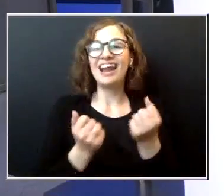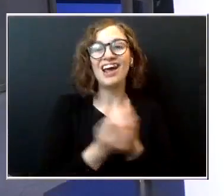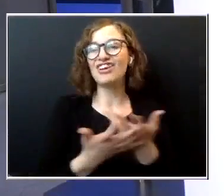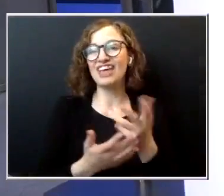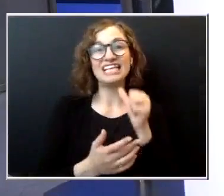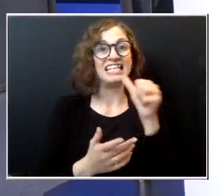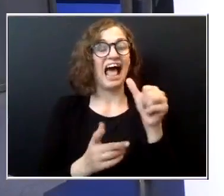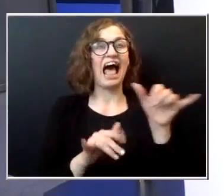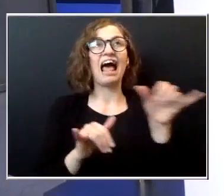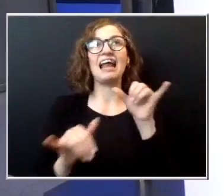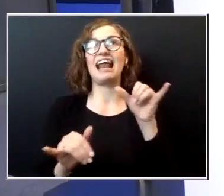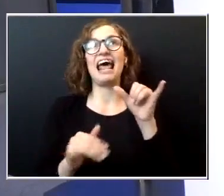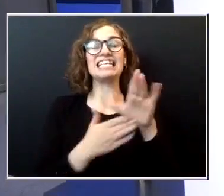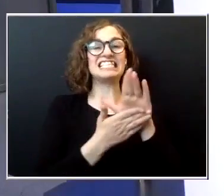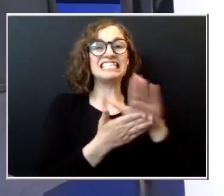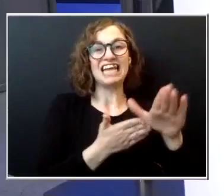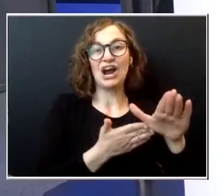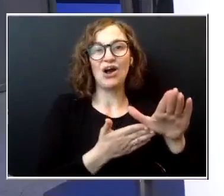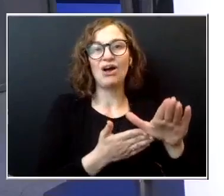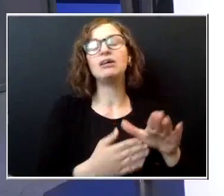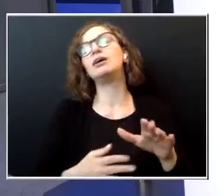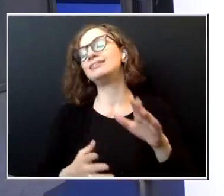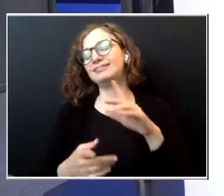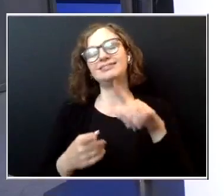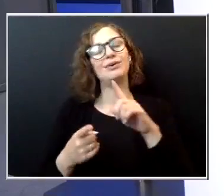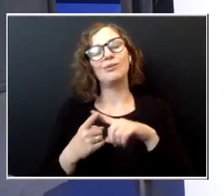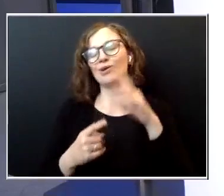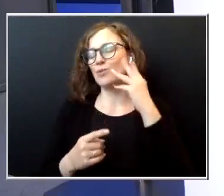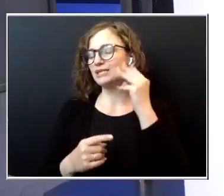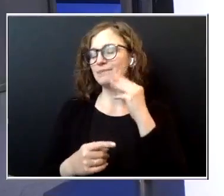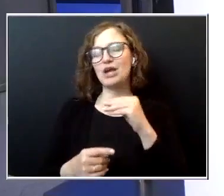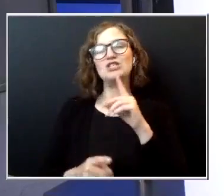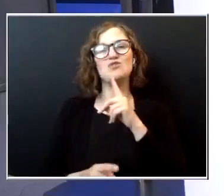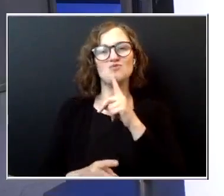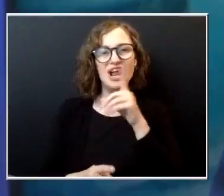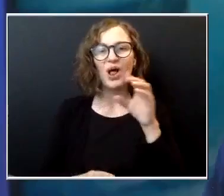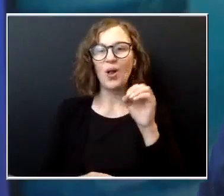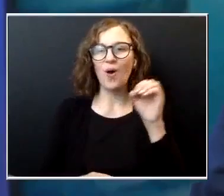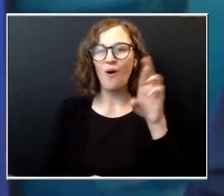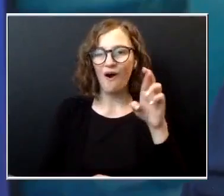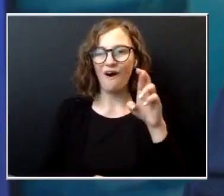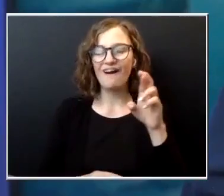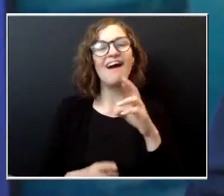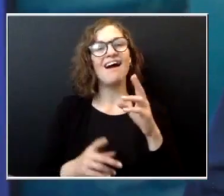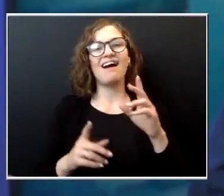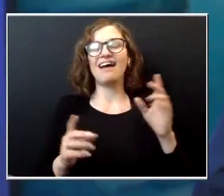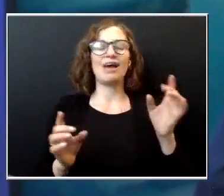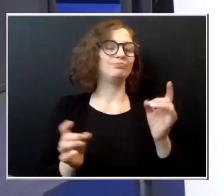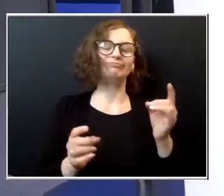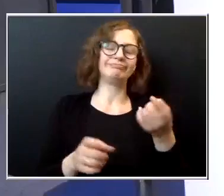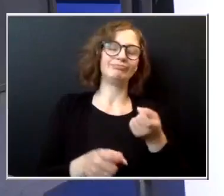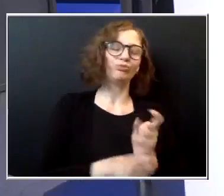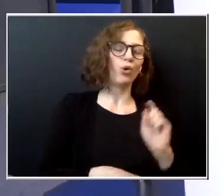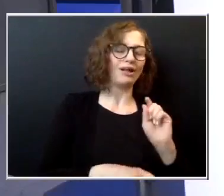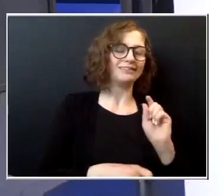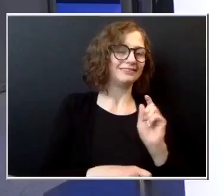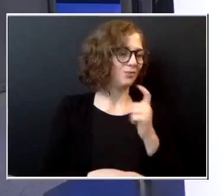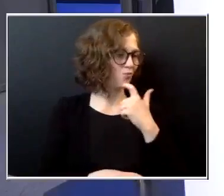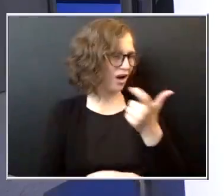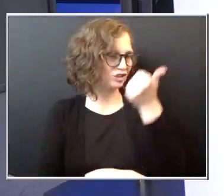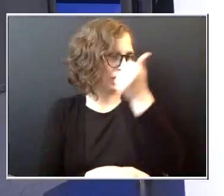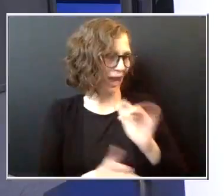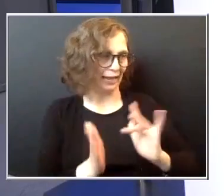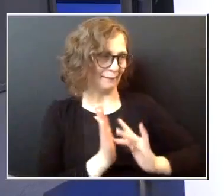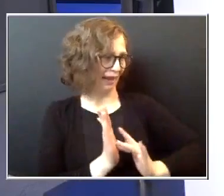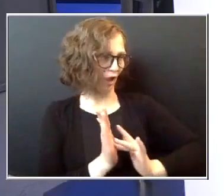for sure. You're ruined once you're in the OR for anything in the public arena. Well, it's the same. Yeah, I think that's with any time. Anybody sees what